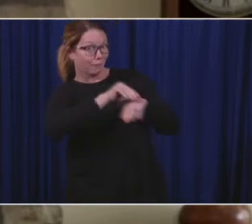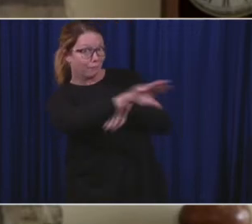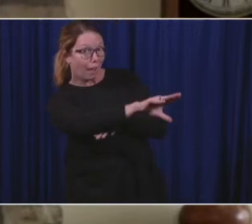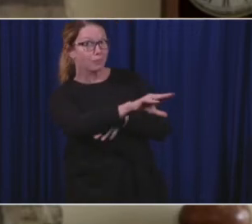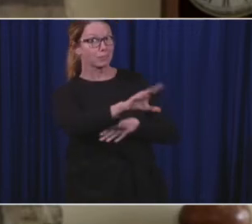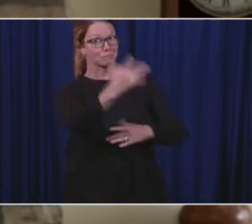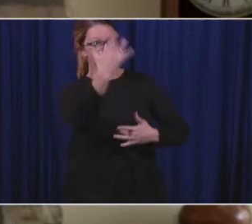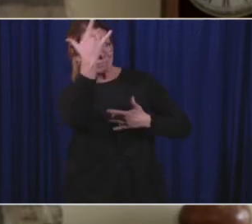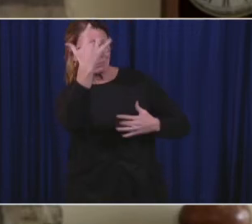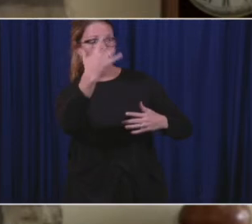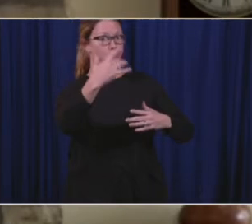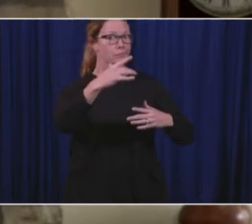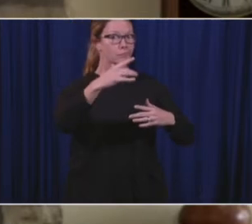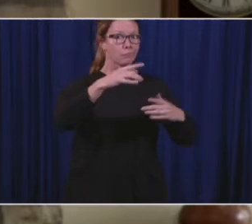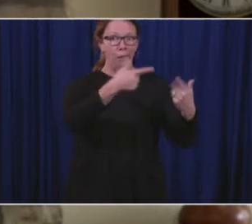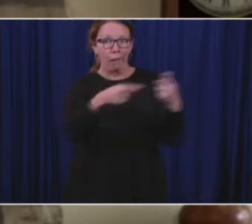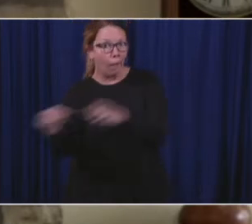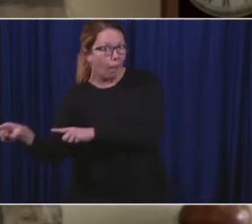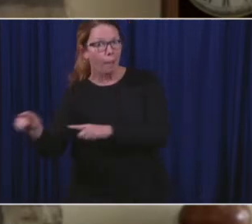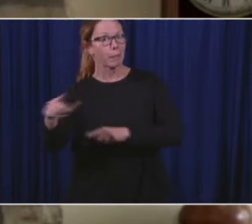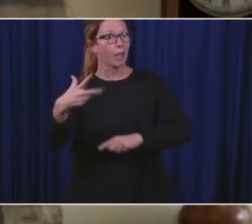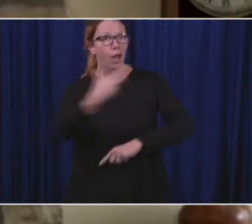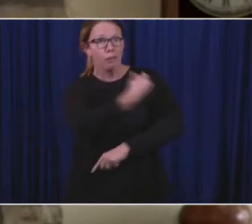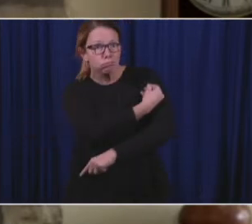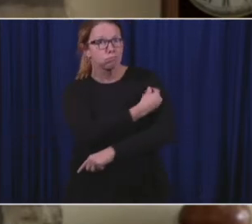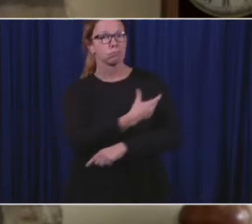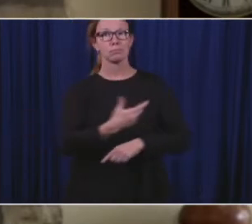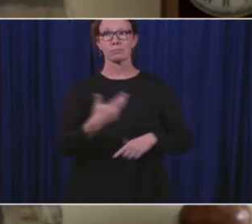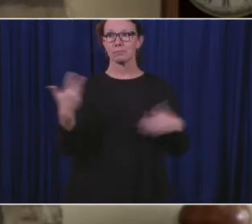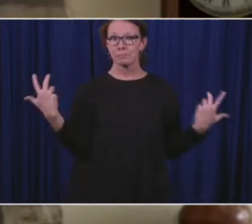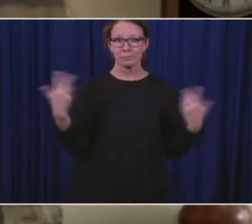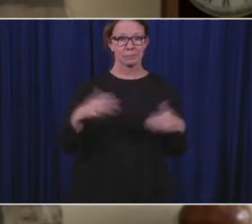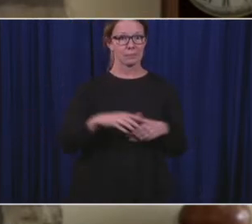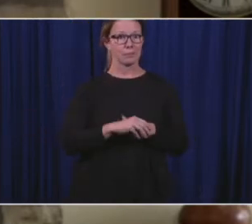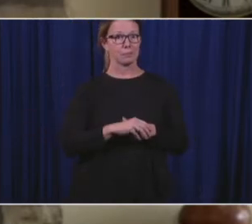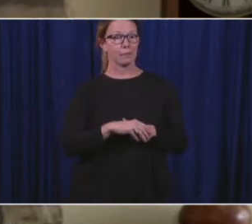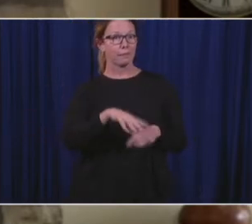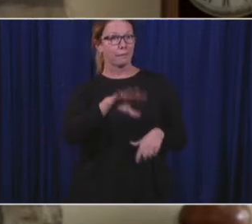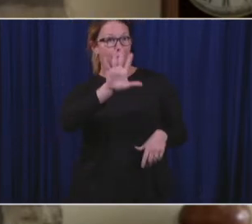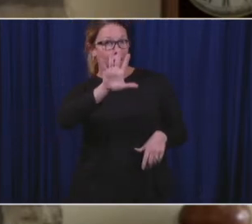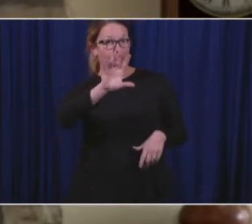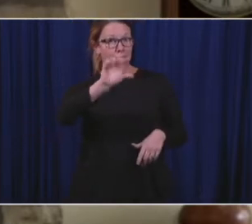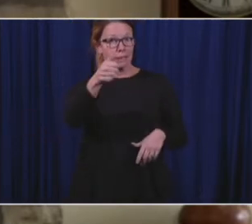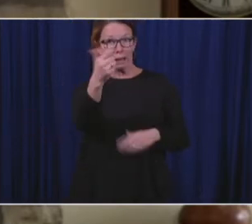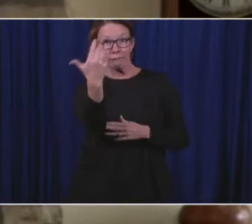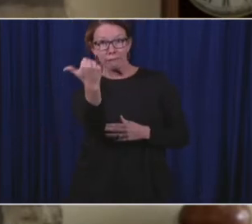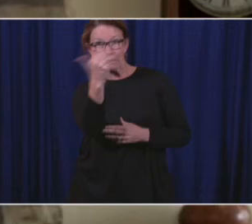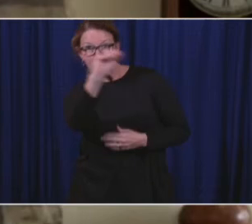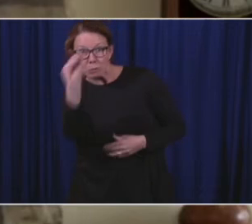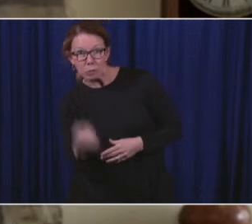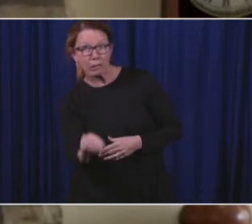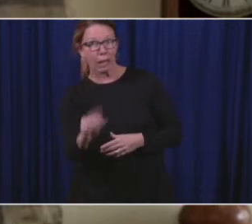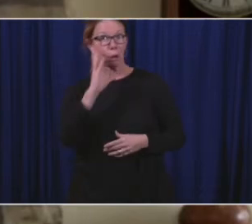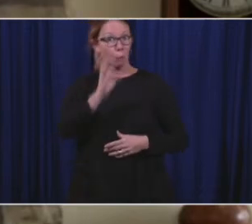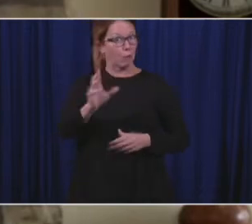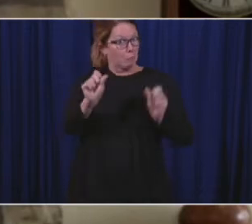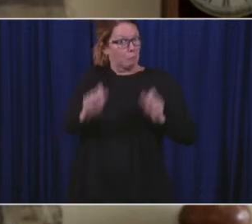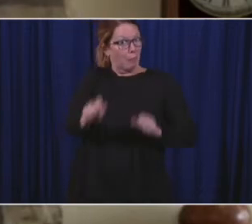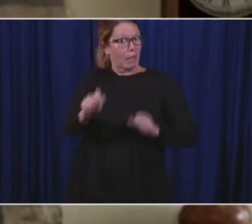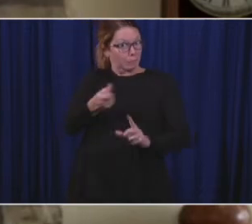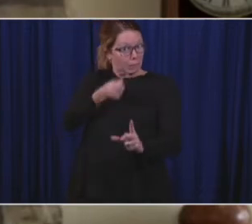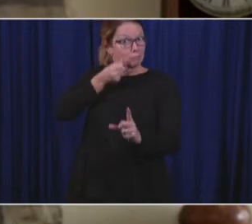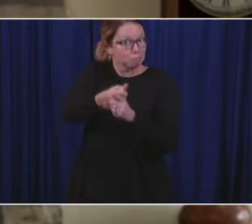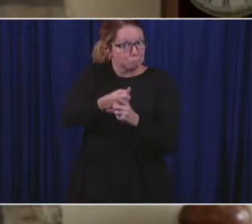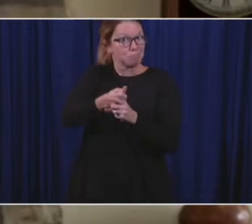on this personnel, that perhaps 5, 10, 15% of them will get the side effects at the